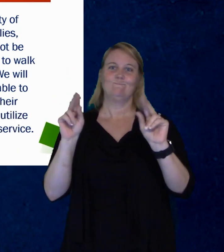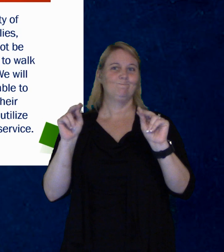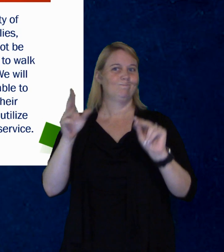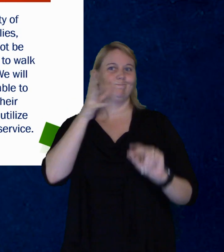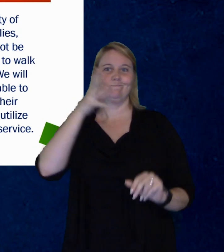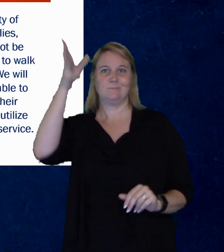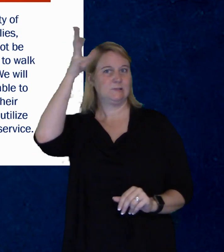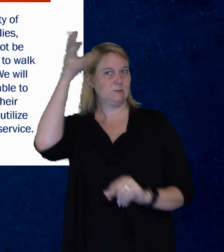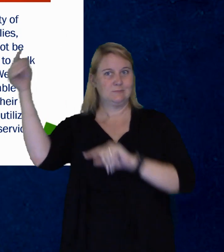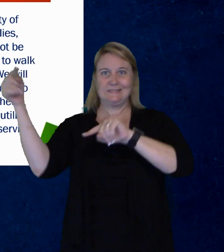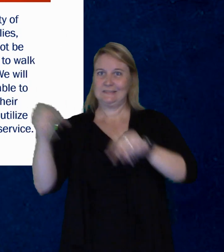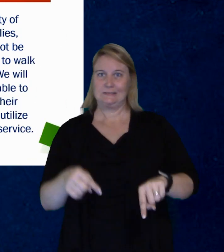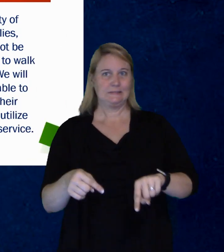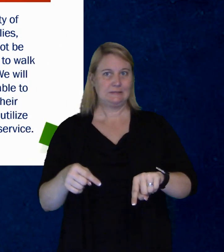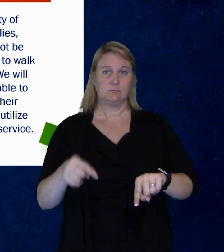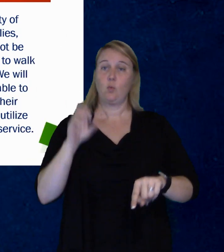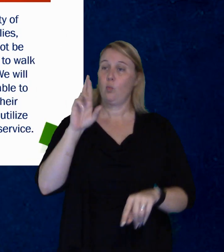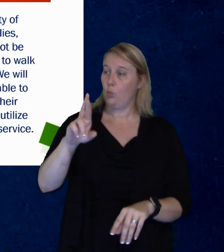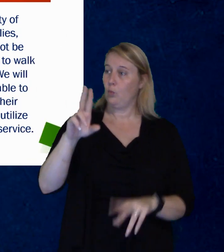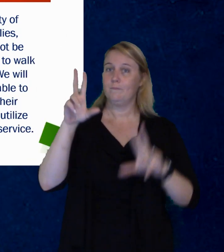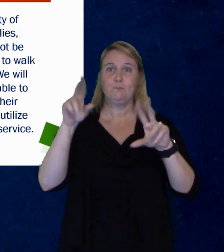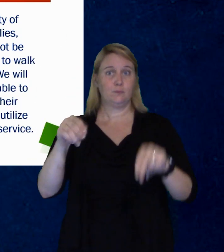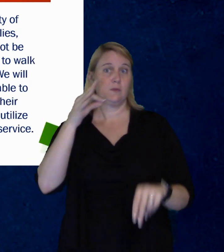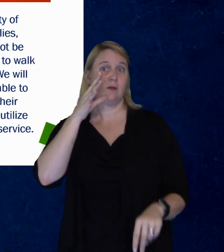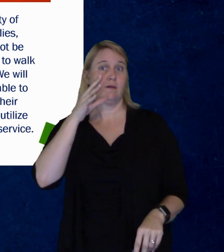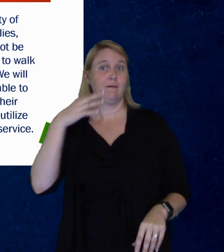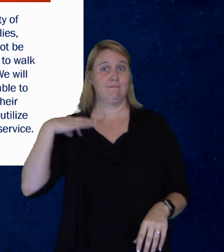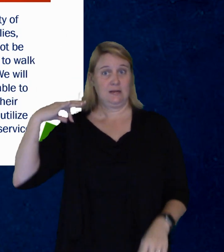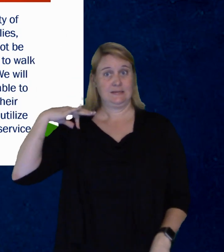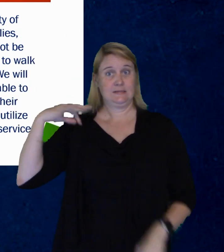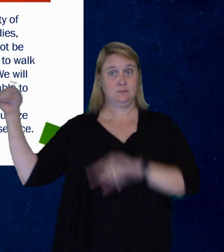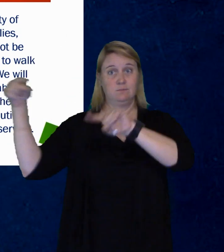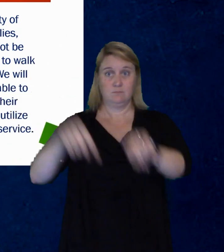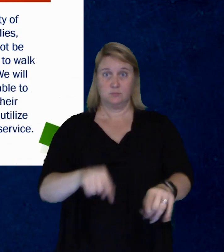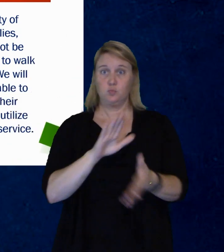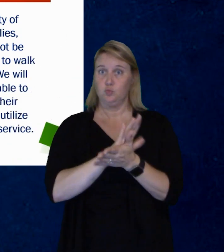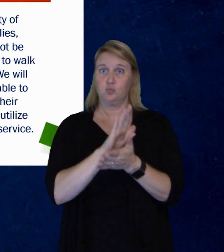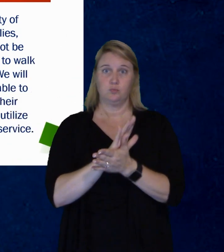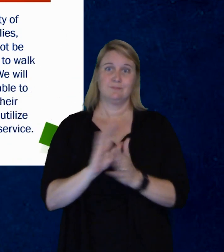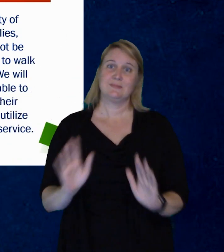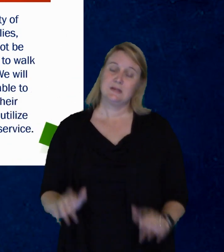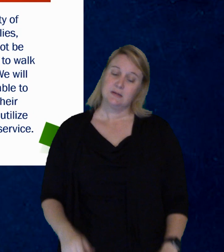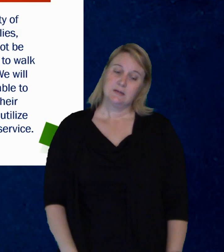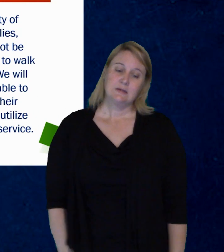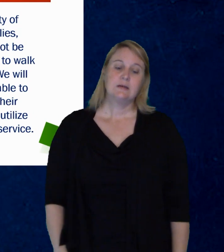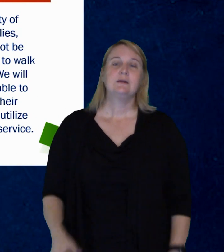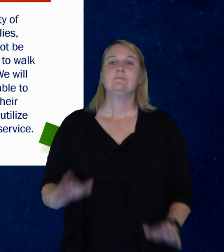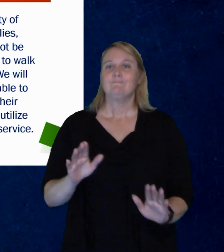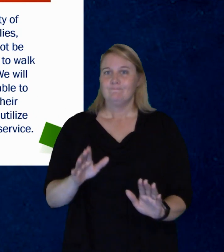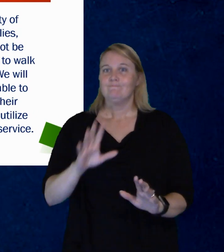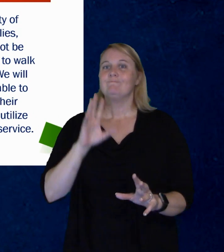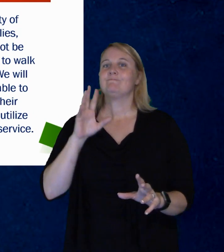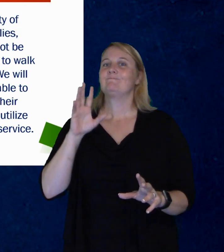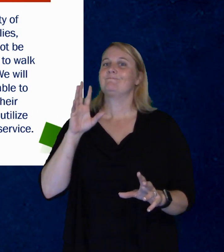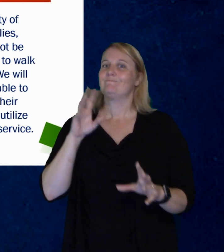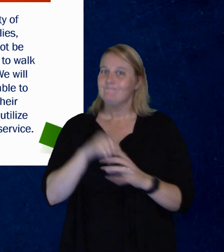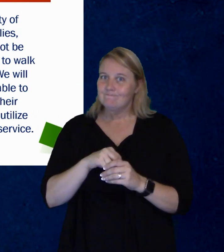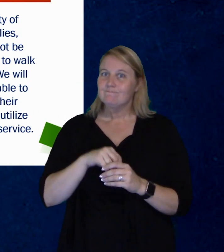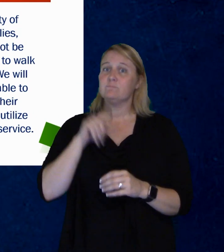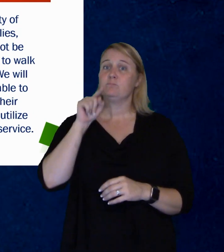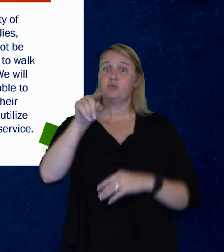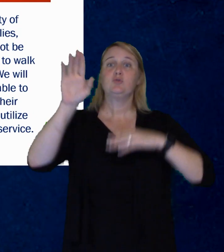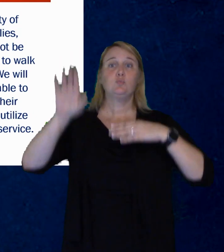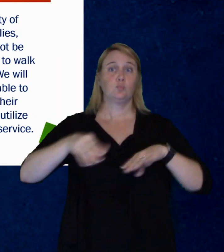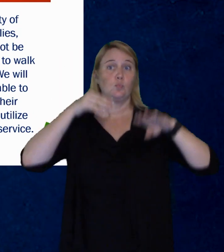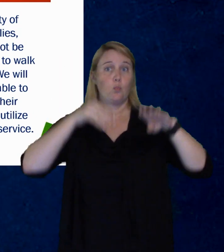parent visitors or volunteers in our school. This unfortunately does include having you walk your child down